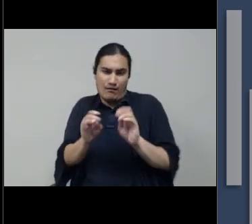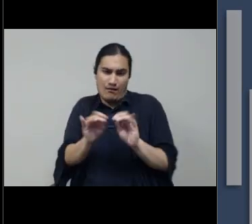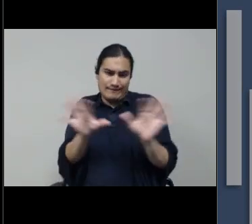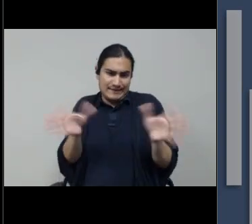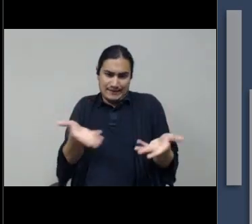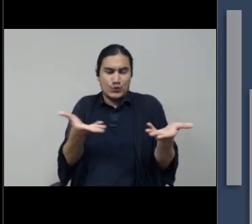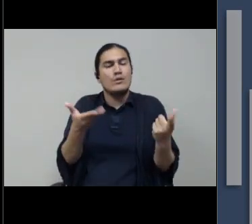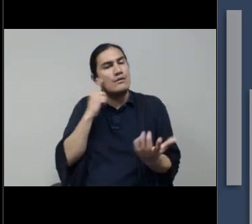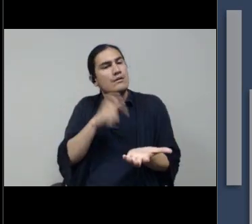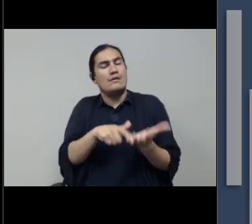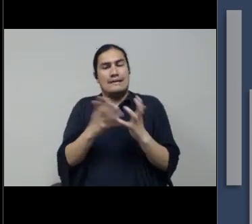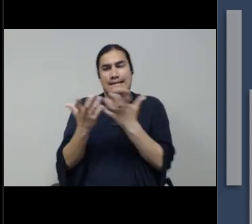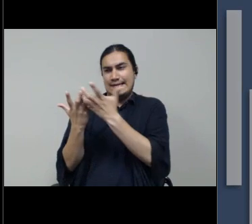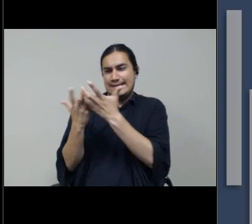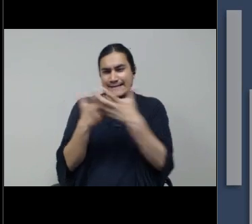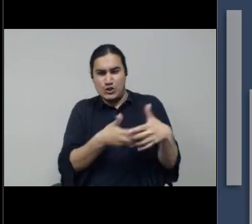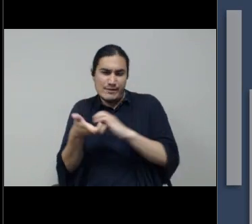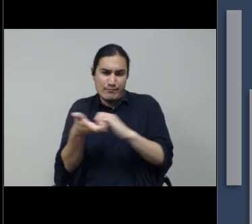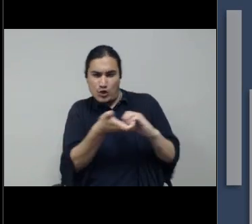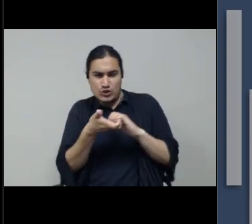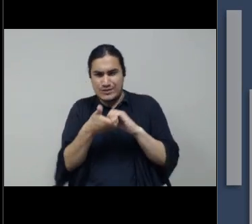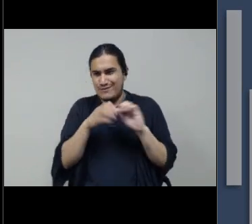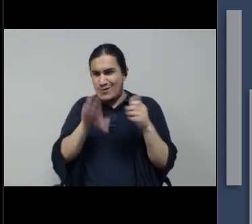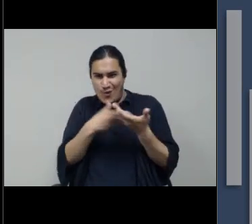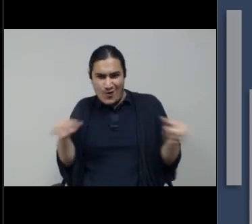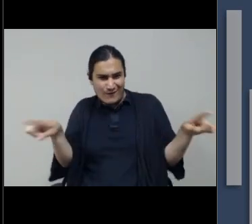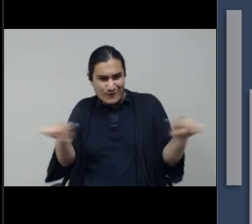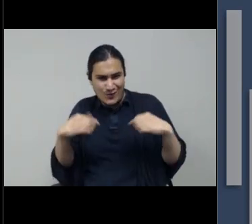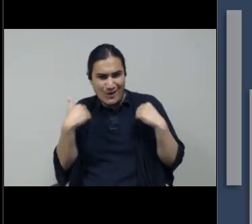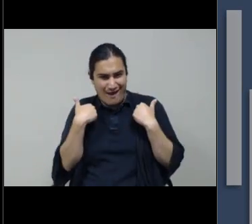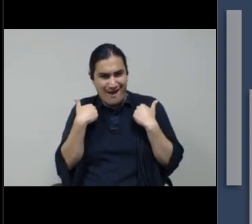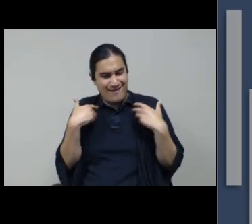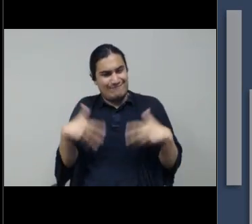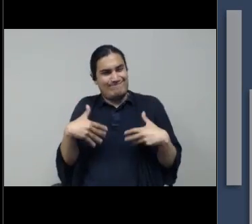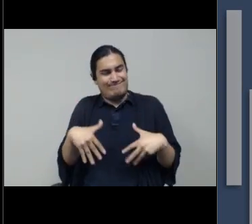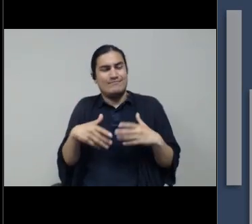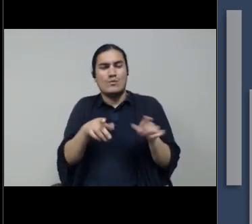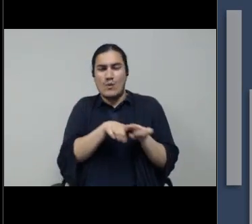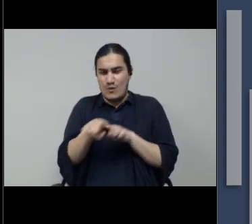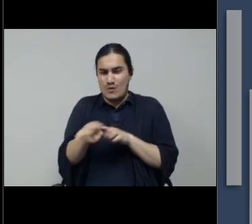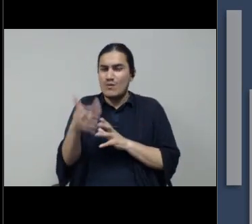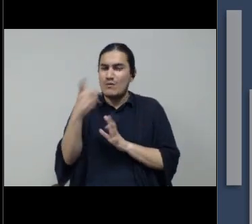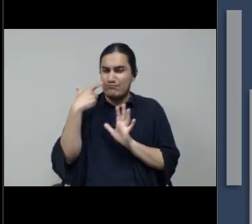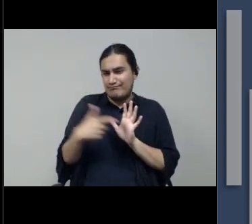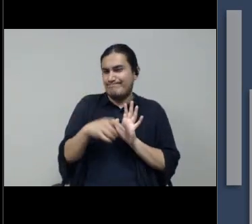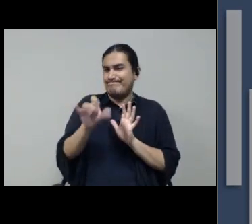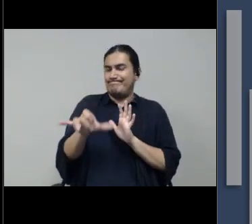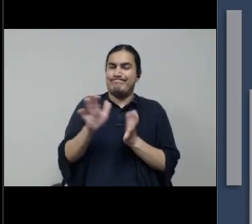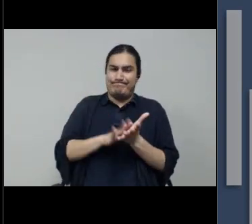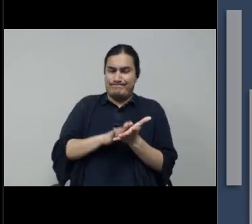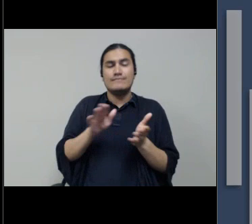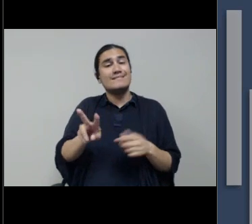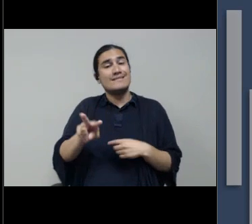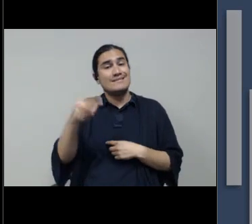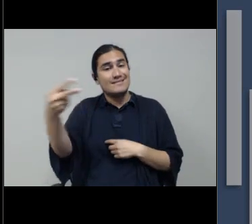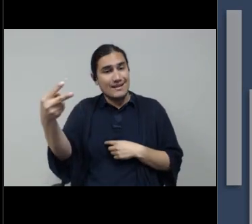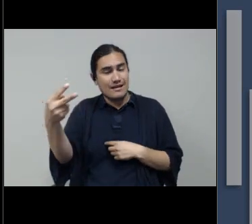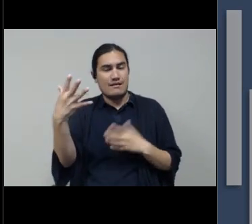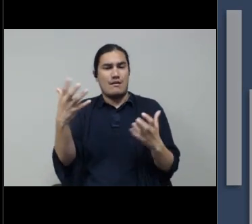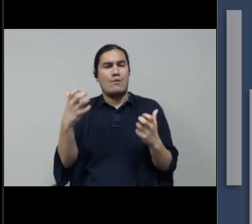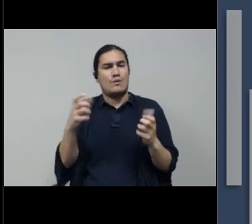the synergy and partnerships that you all have. And I also wanted to recognize that. And then secondly, I wanted